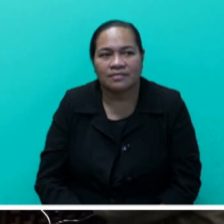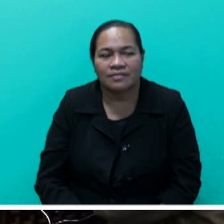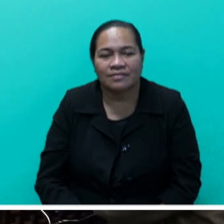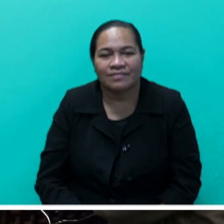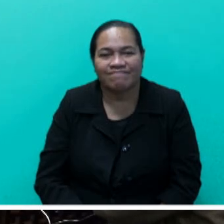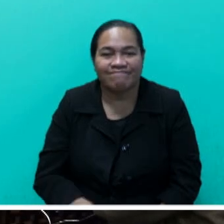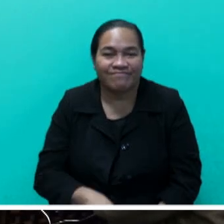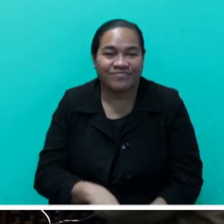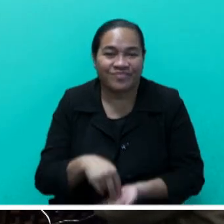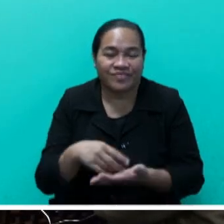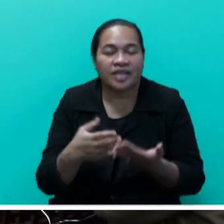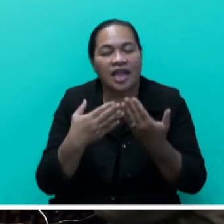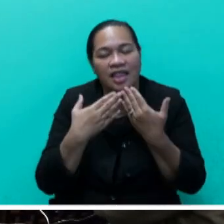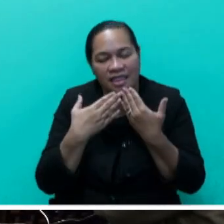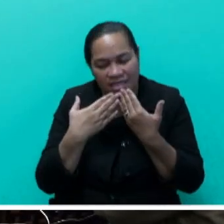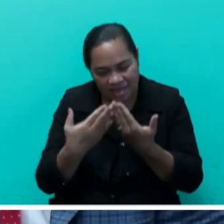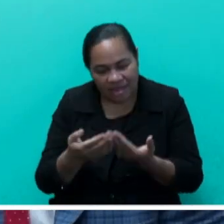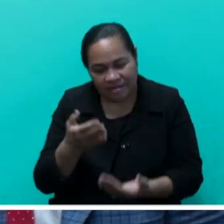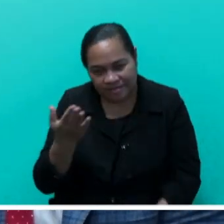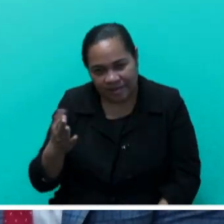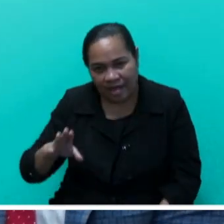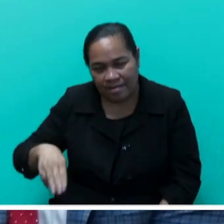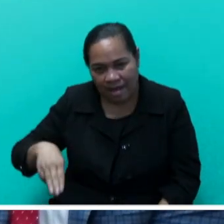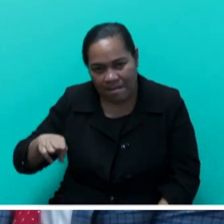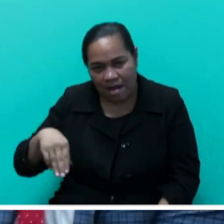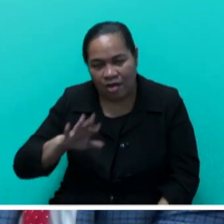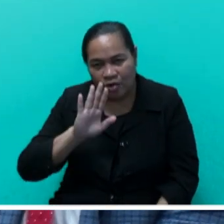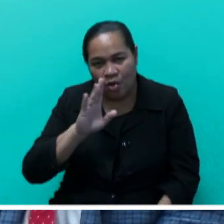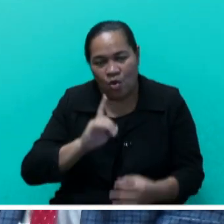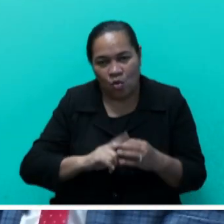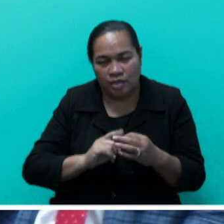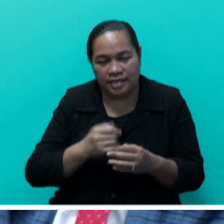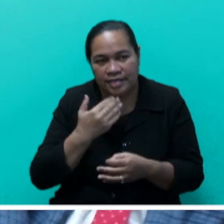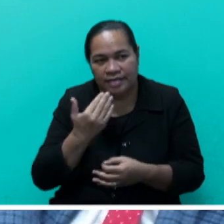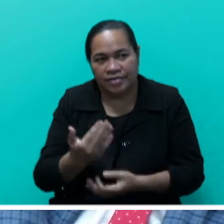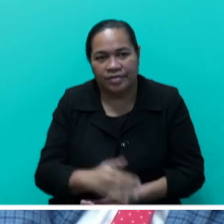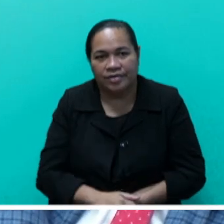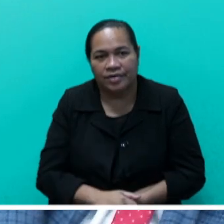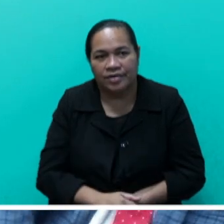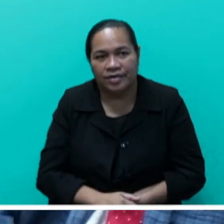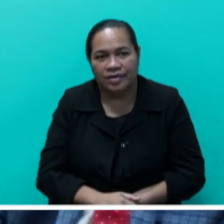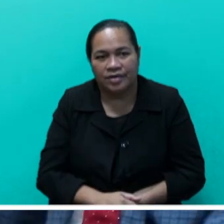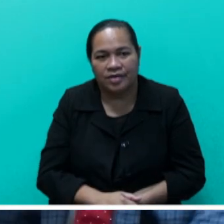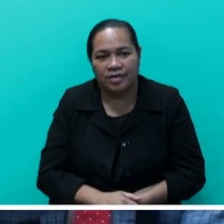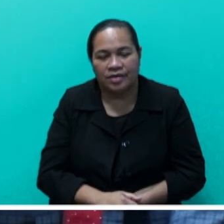Thank you. I thank the Honourable Member for that question, particularly Honourable